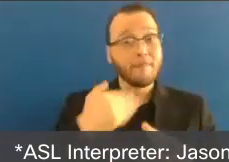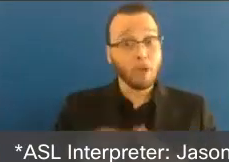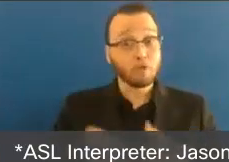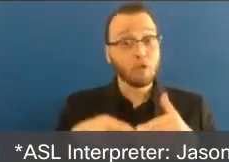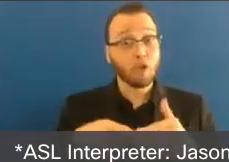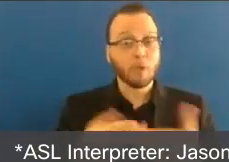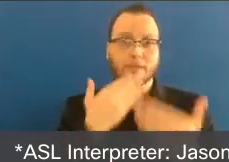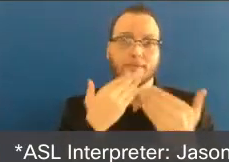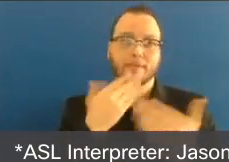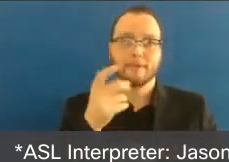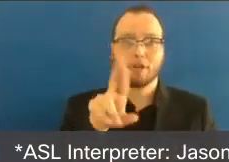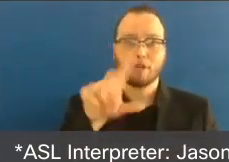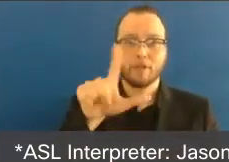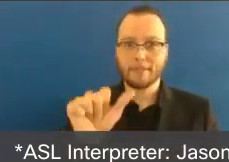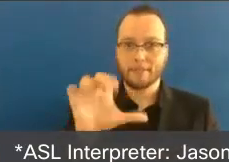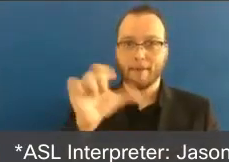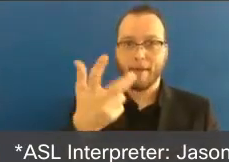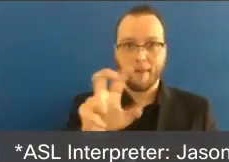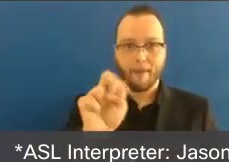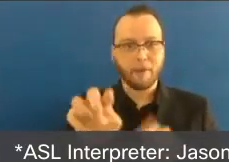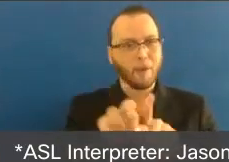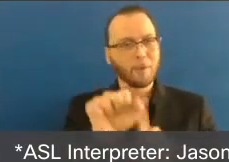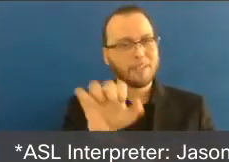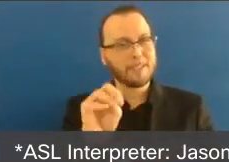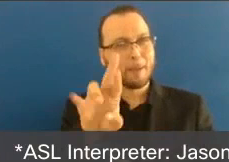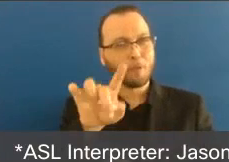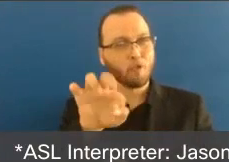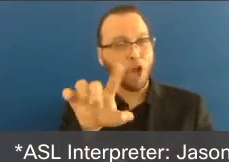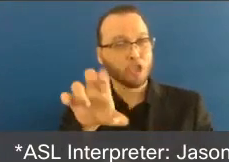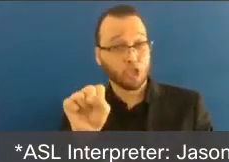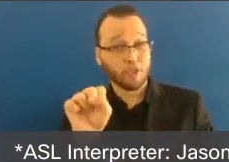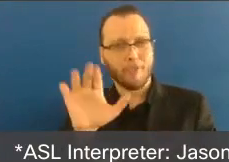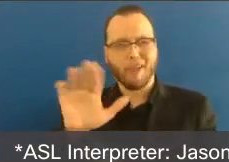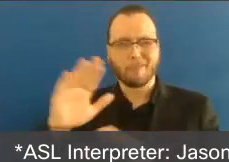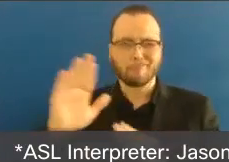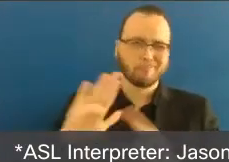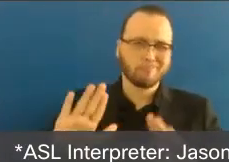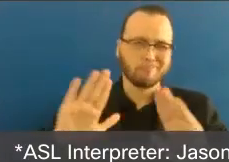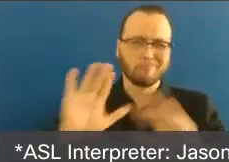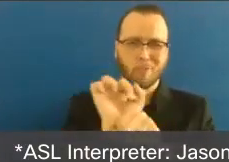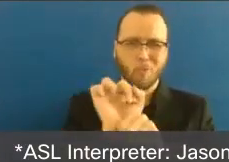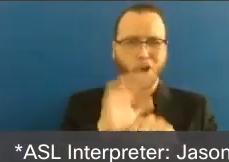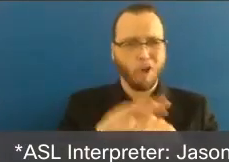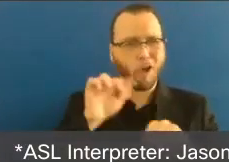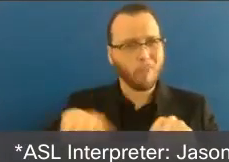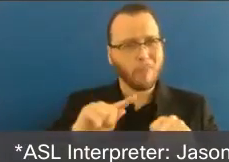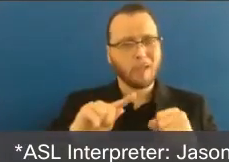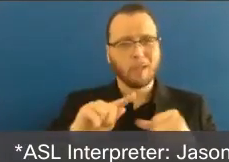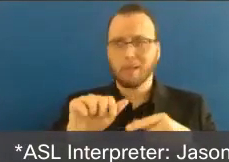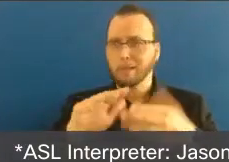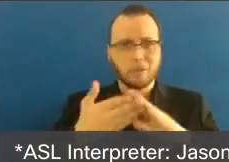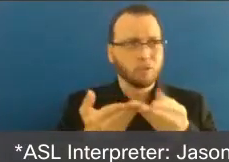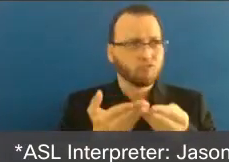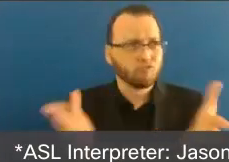Lisa Callahan and Sam Rogers for their endless excellent work on these community of practice competency to stand